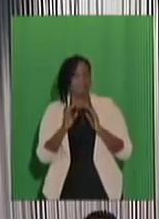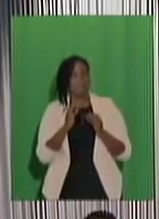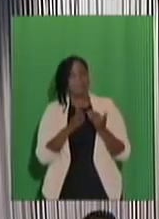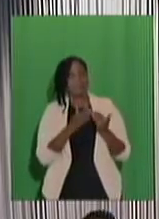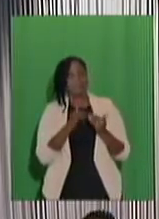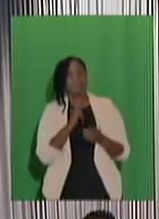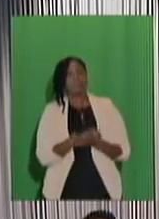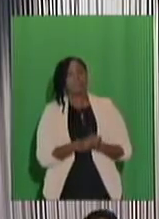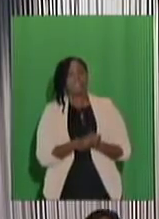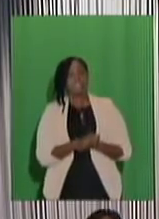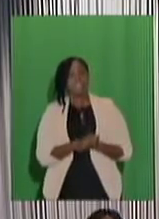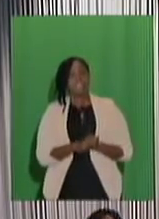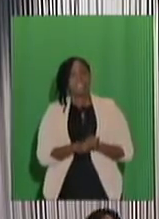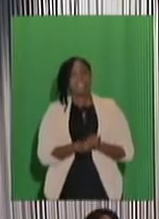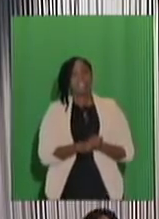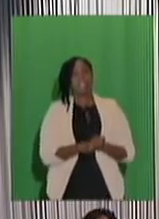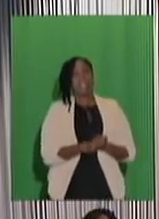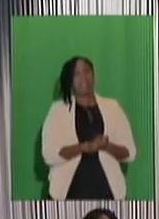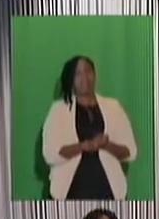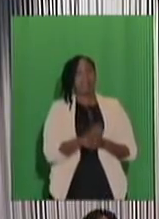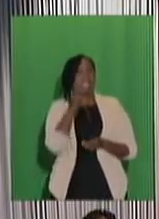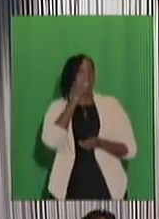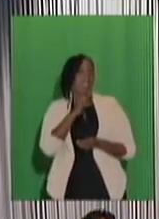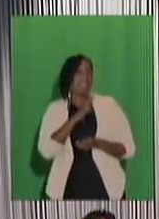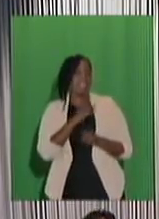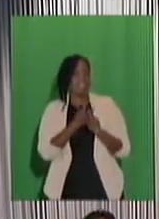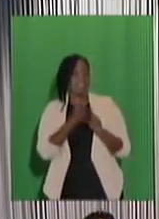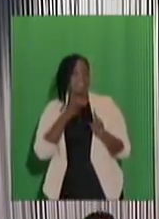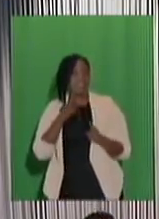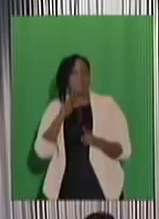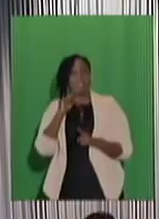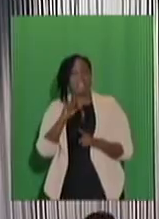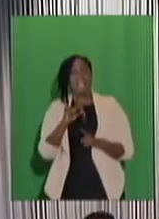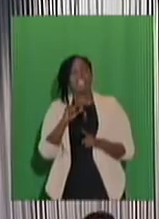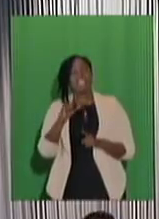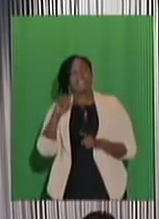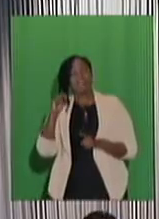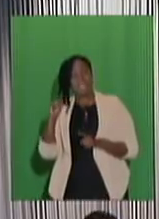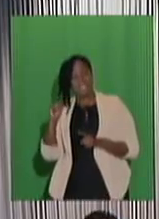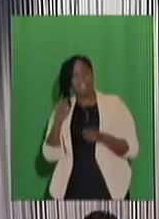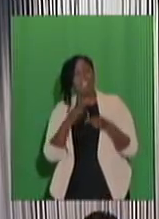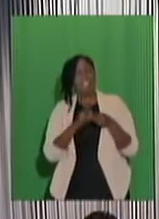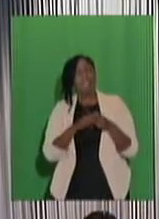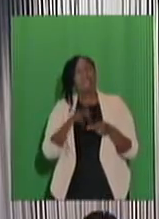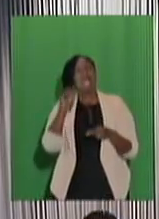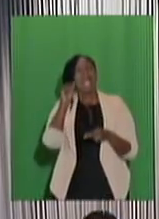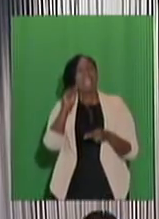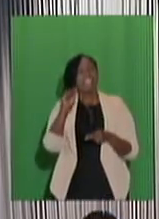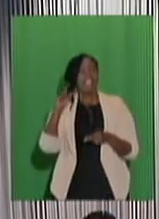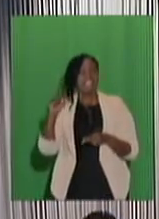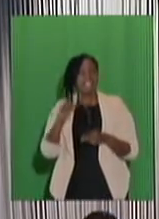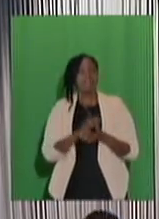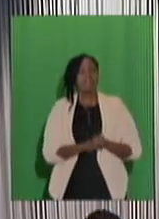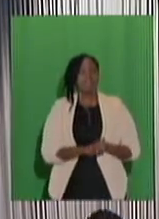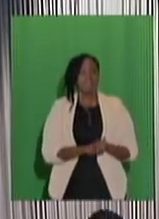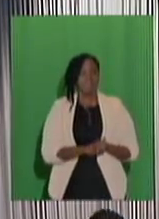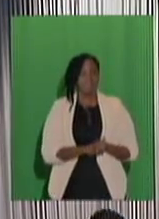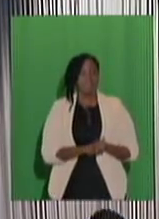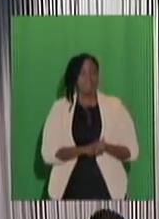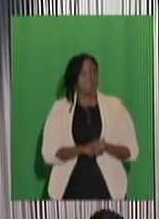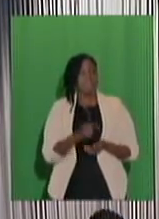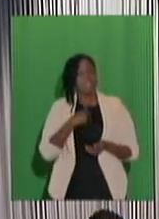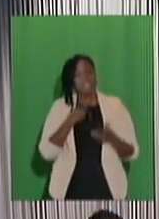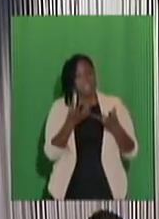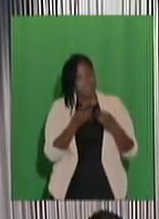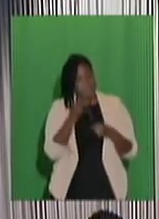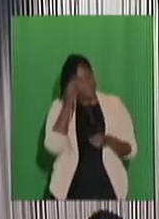Limited. Hi, good morning, gentlemen. Good morning, Annalisa. Good morning, Annalisa. Minister, I wanted to find out,